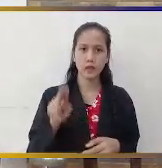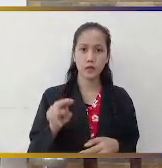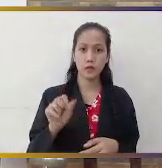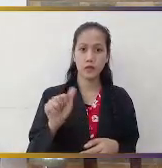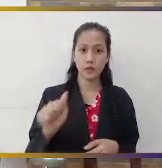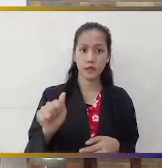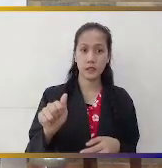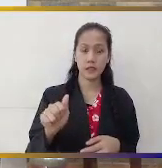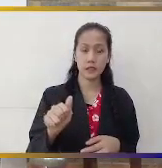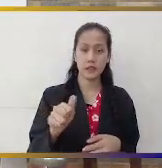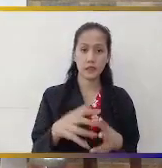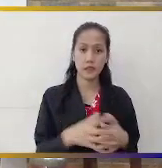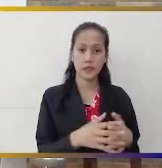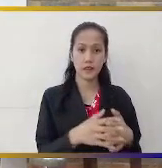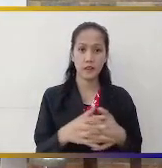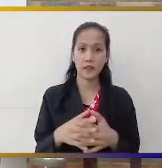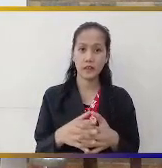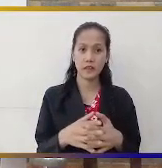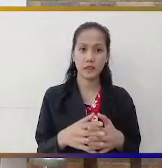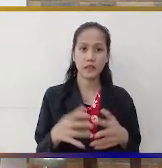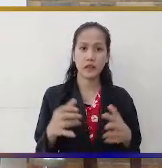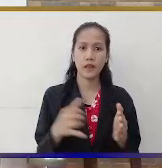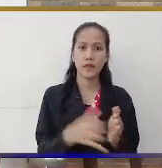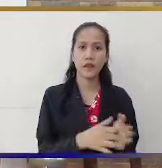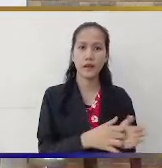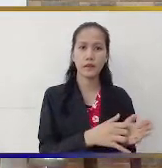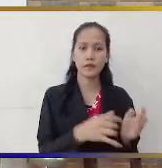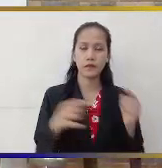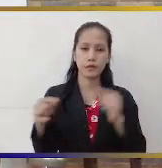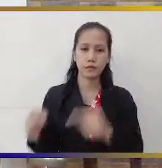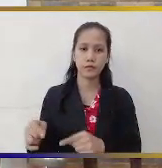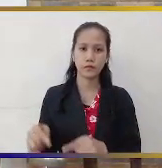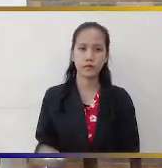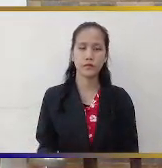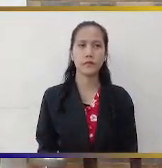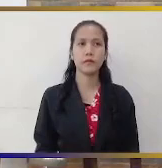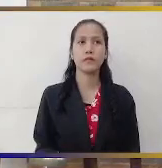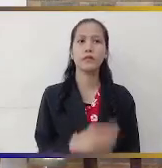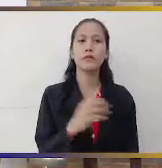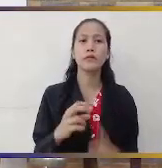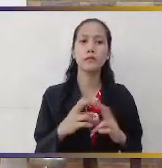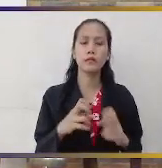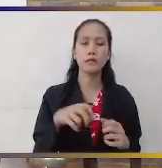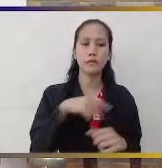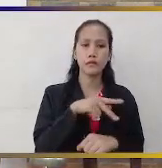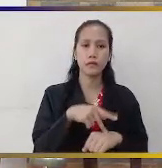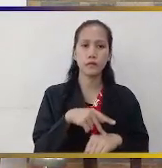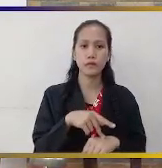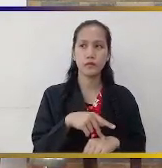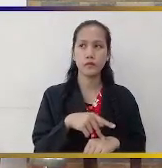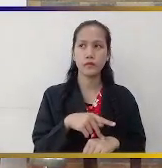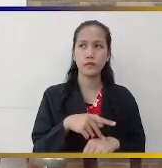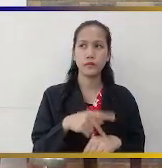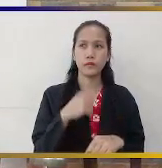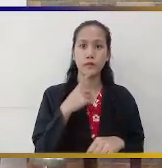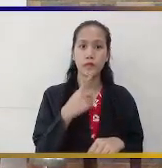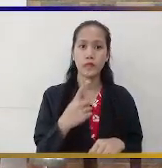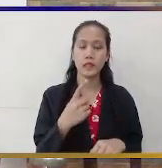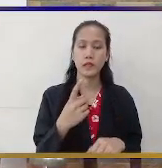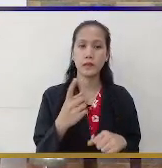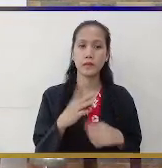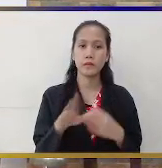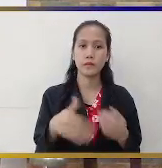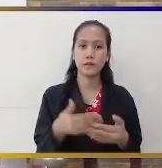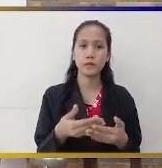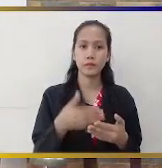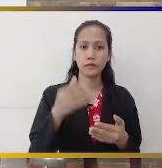know, in the Philippine constitutional law, that all men are created equal, and